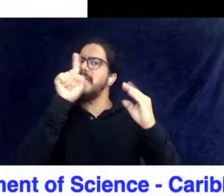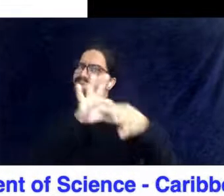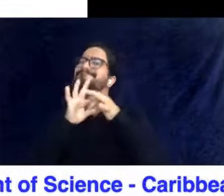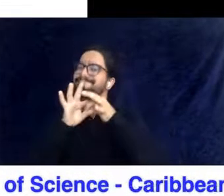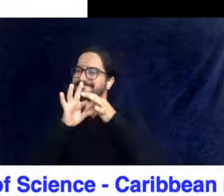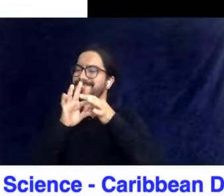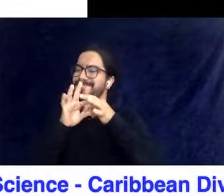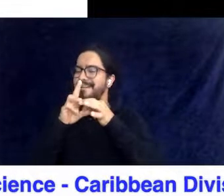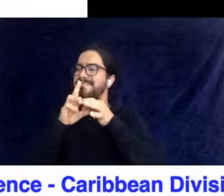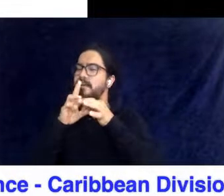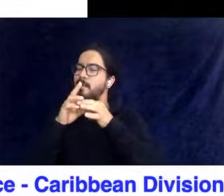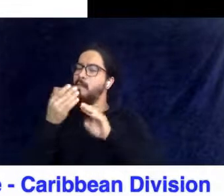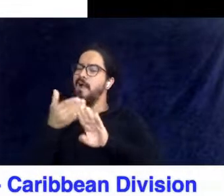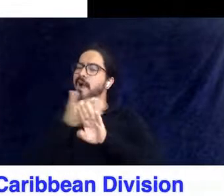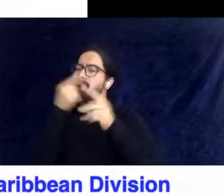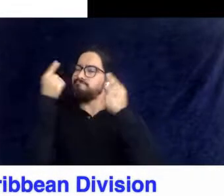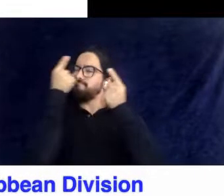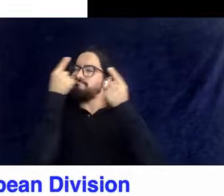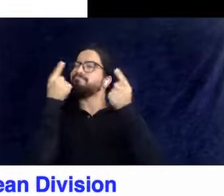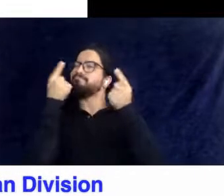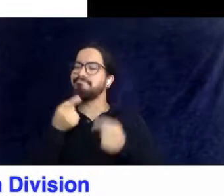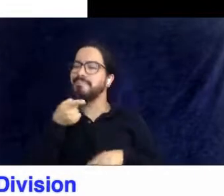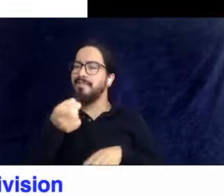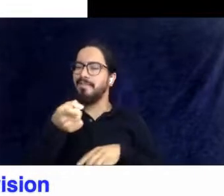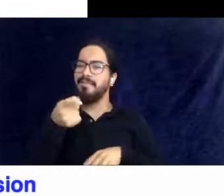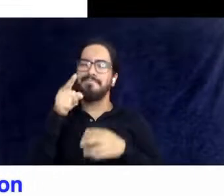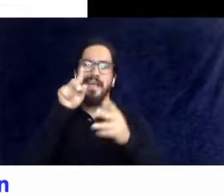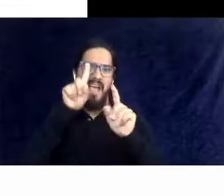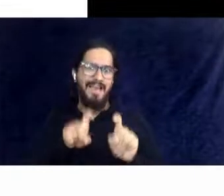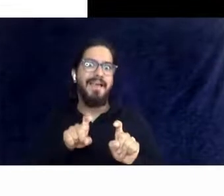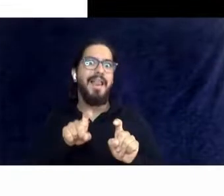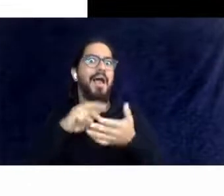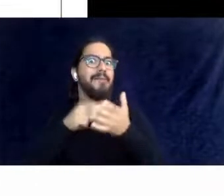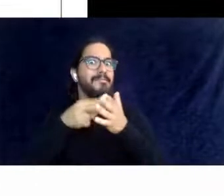this relationship, it is significant. Next.